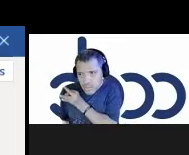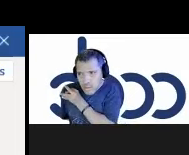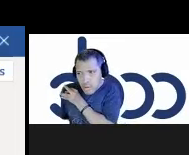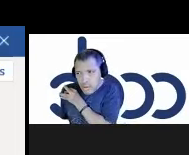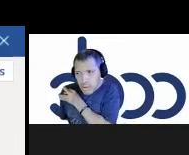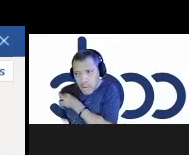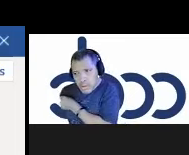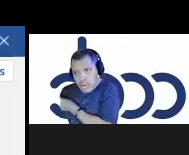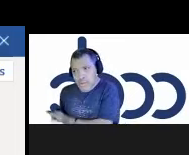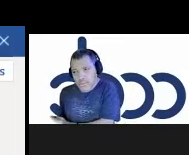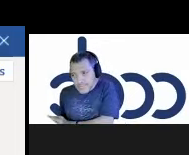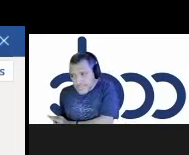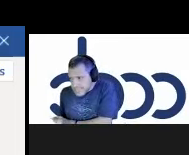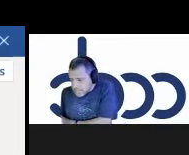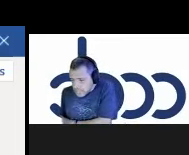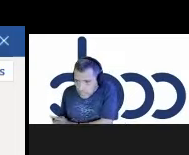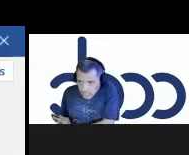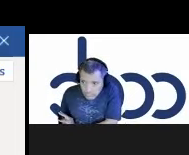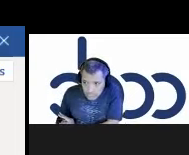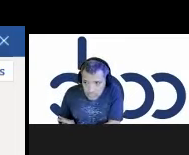Okay. Cool.